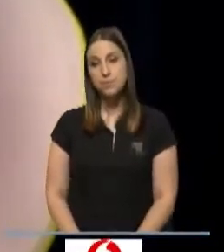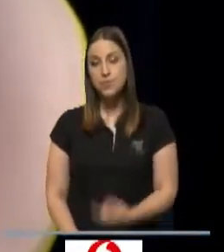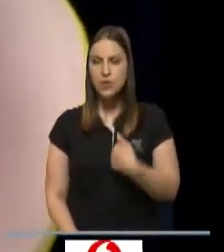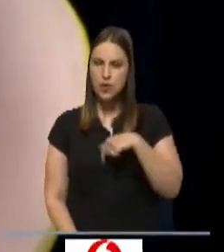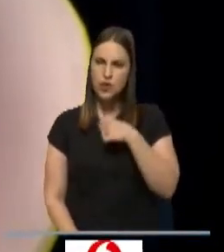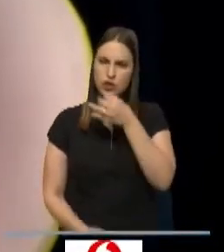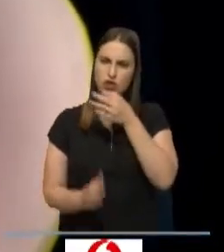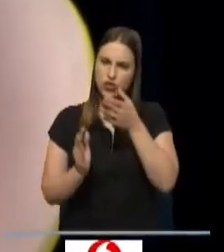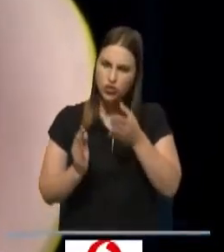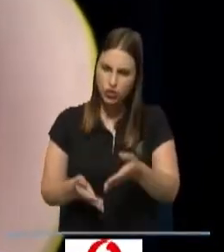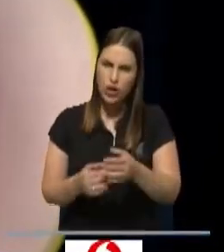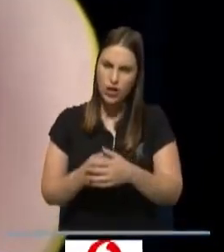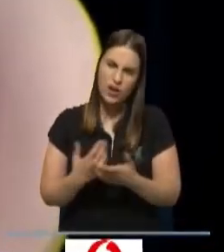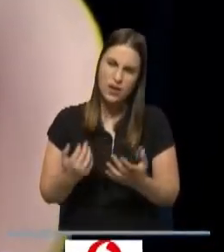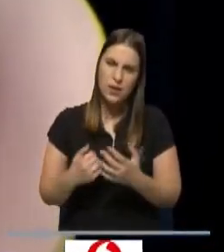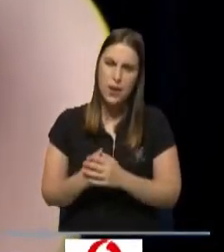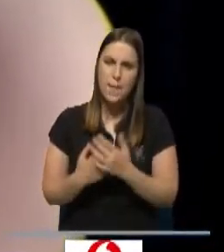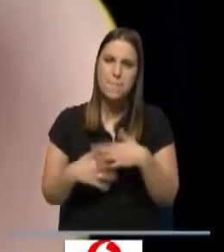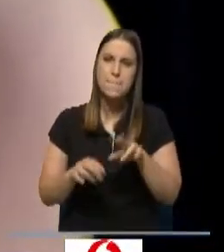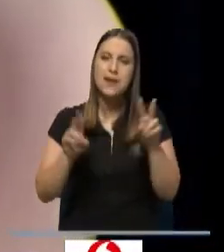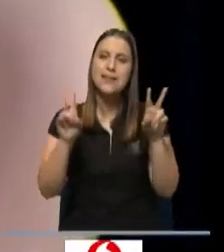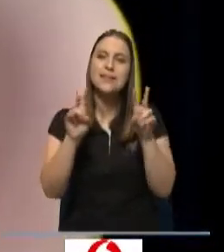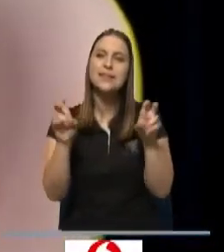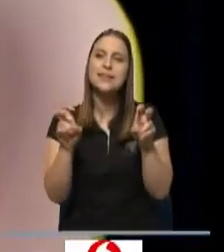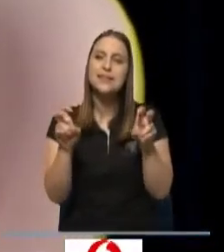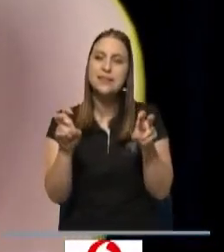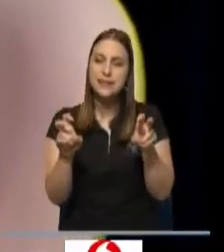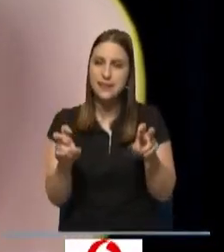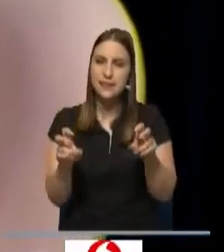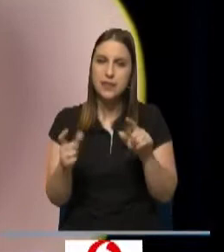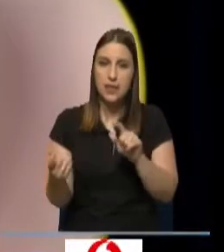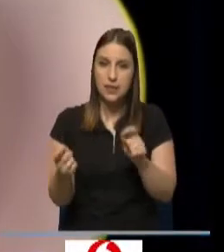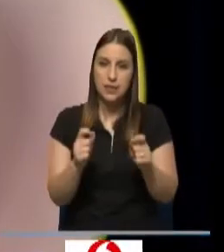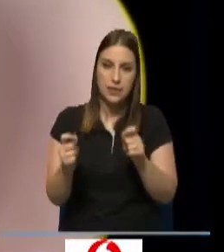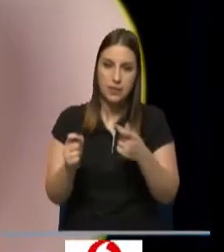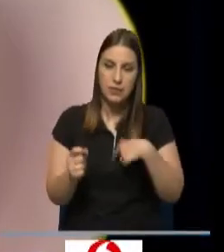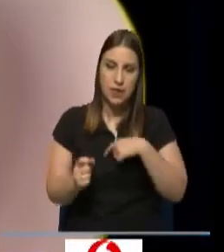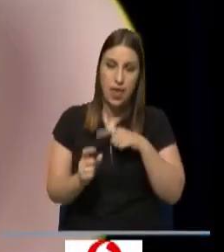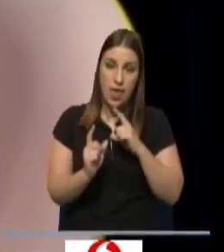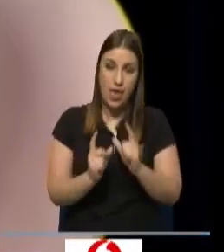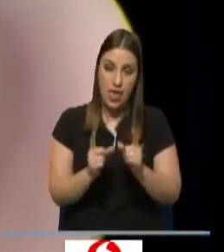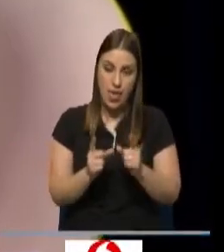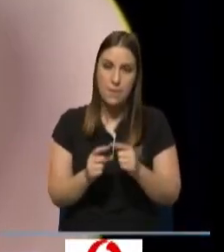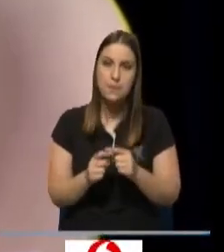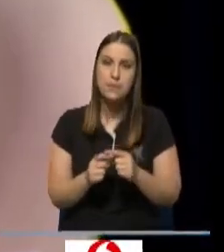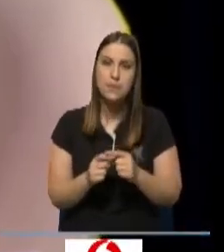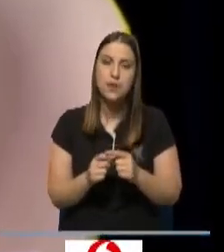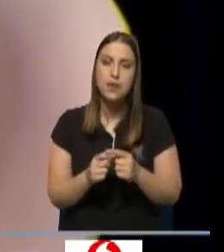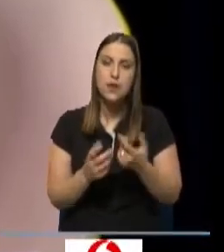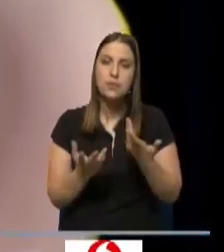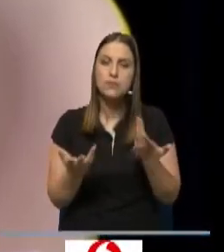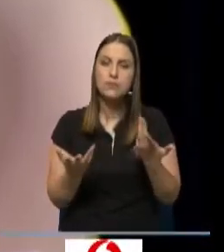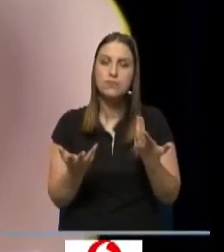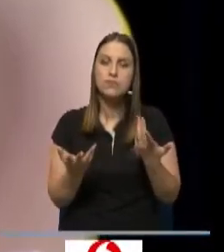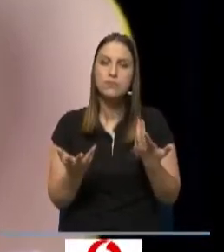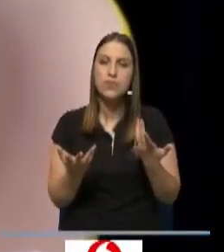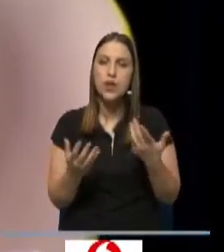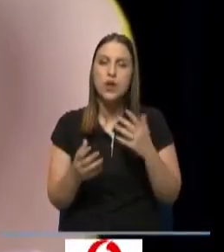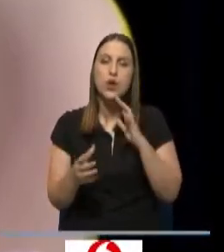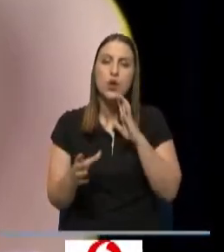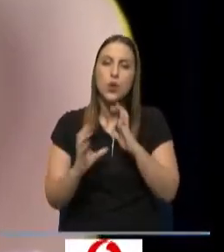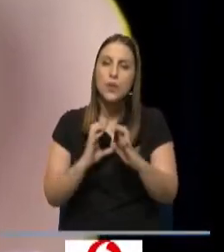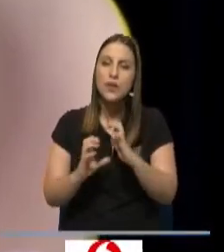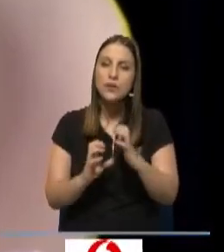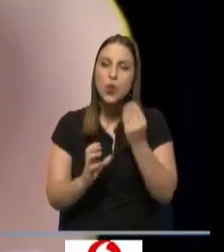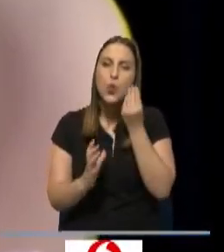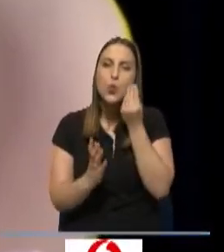something that we've mentioned already. The topic of our discussion is the state of